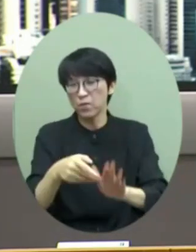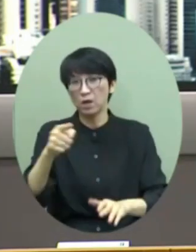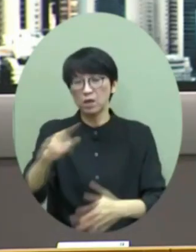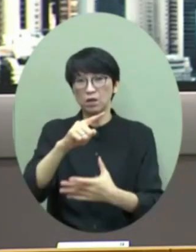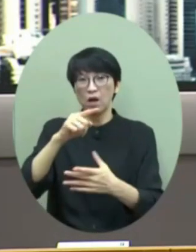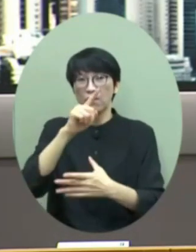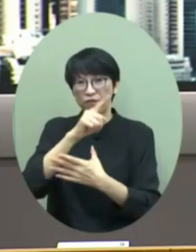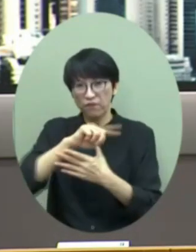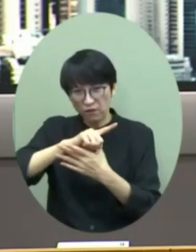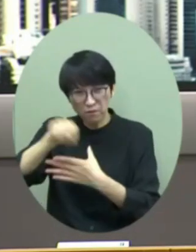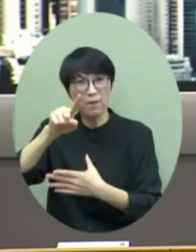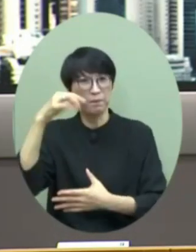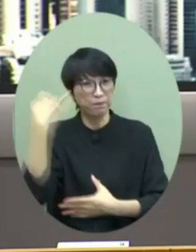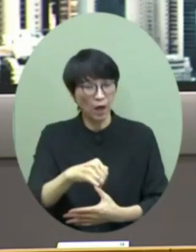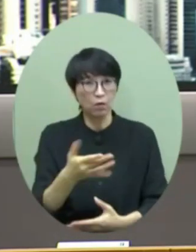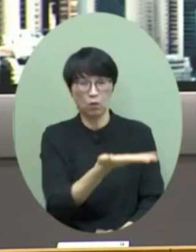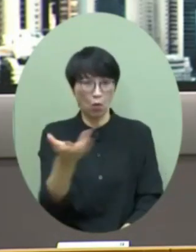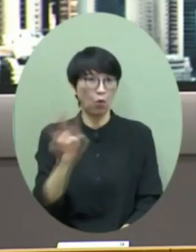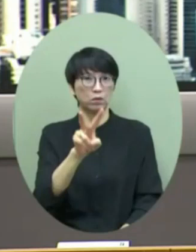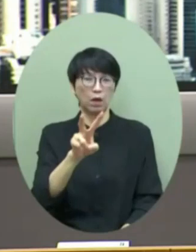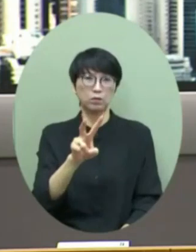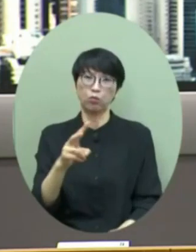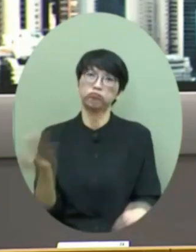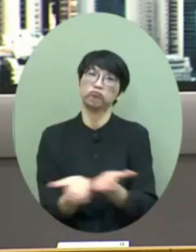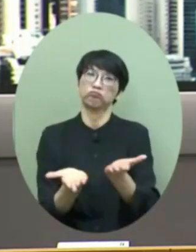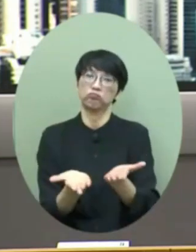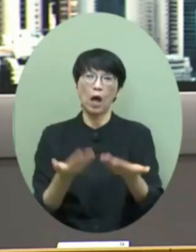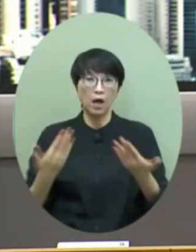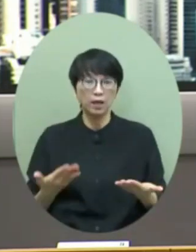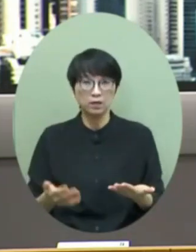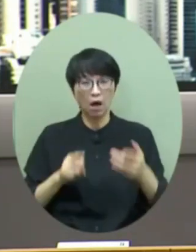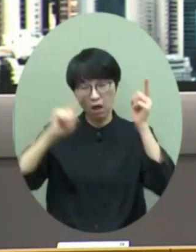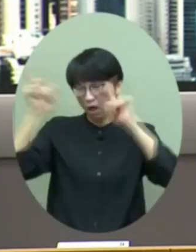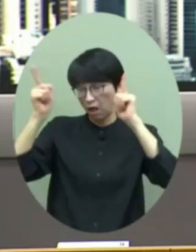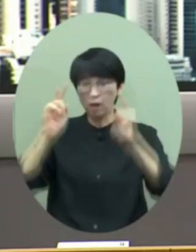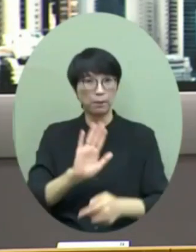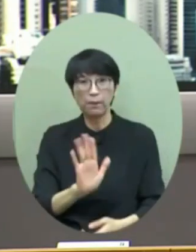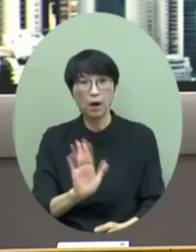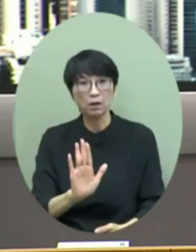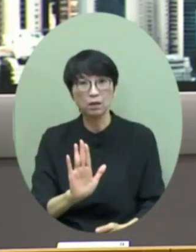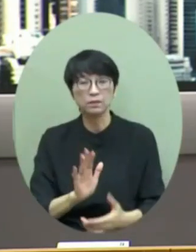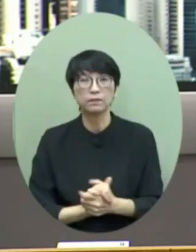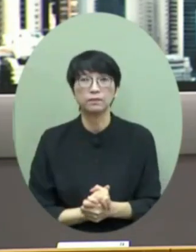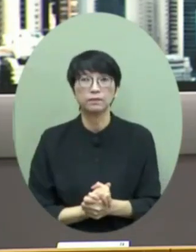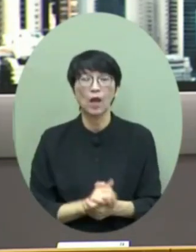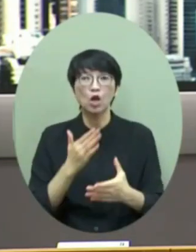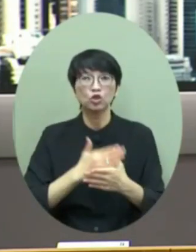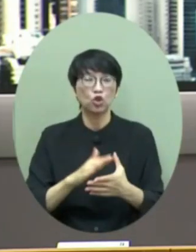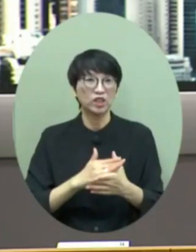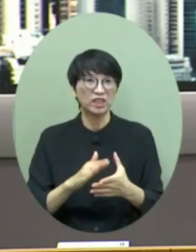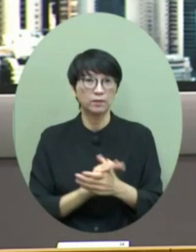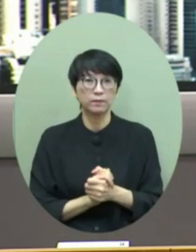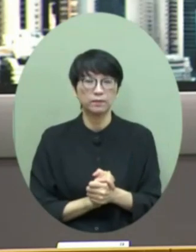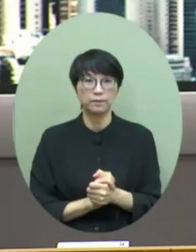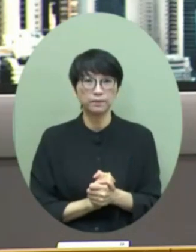people of what happened in the past. And then we've seen legislators who declared openly that they tried to stall the